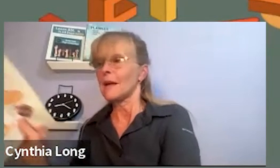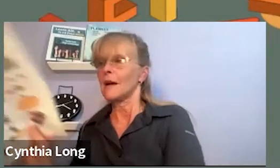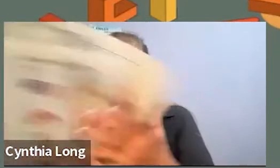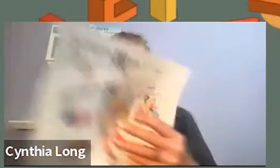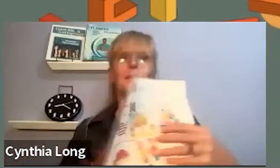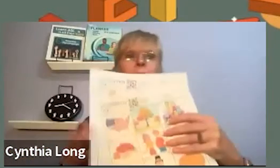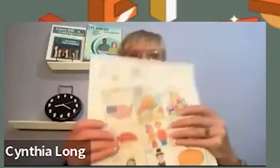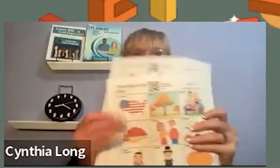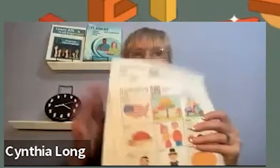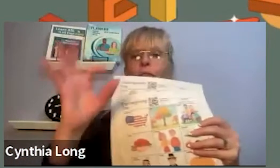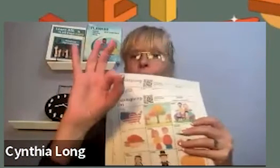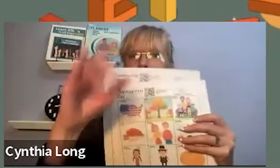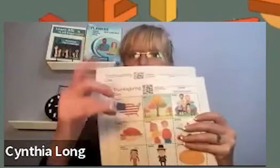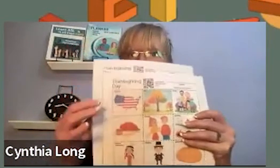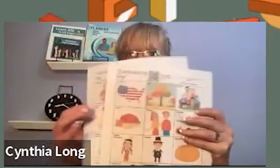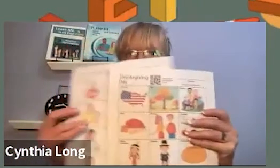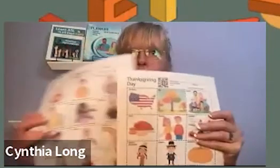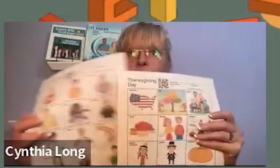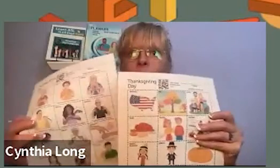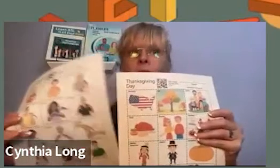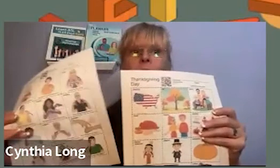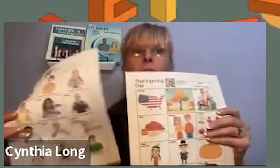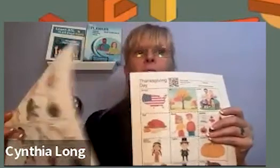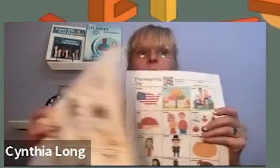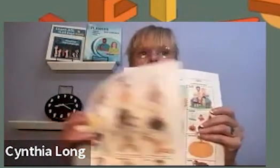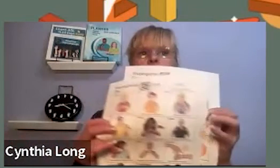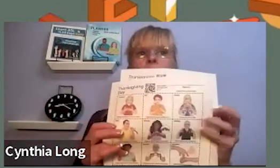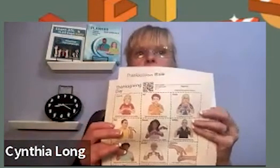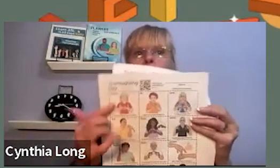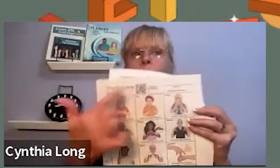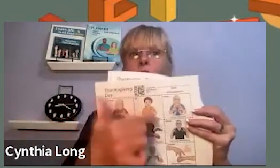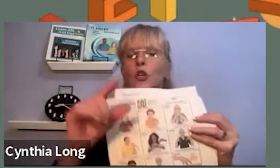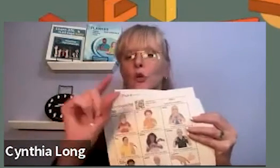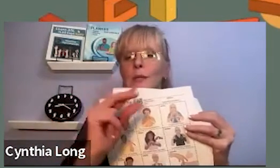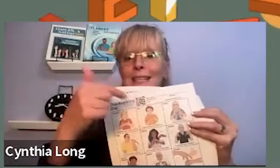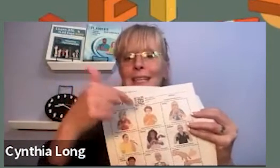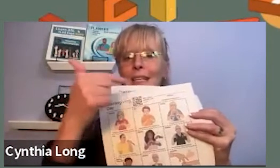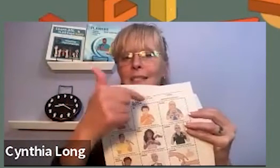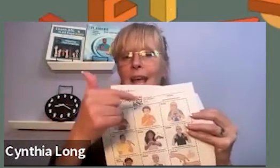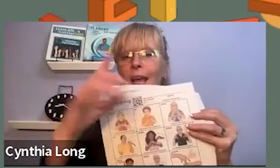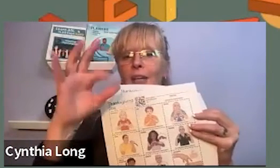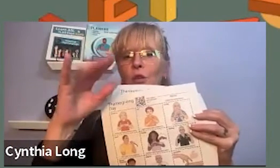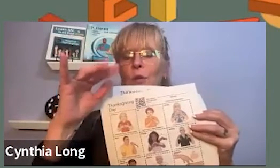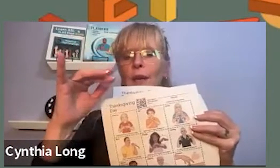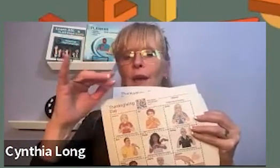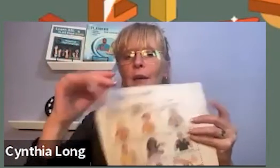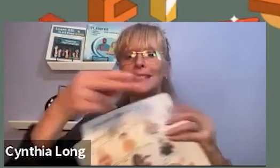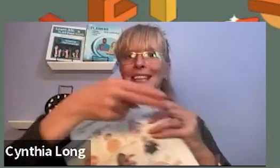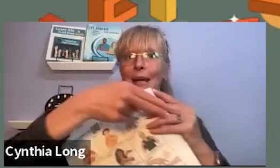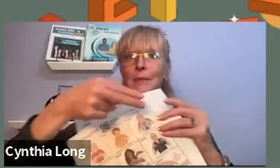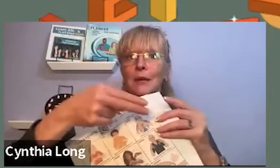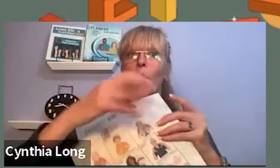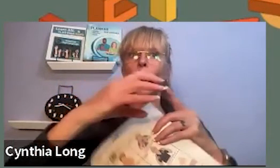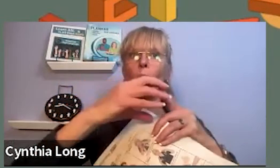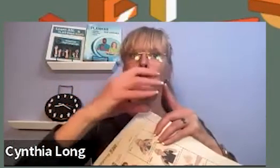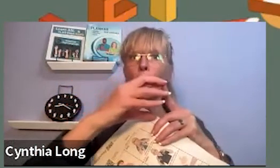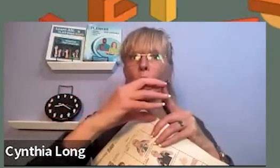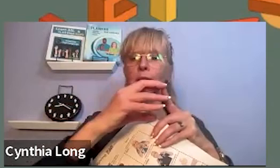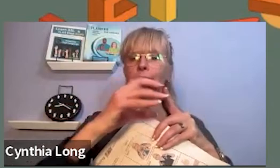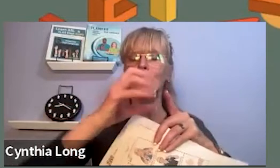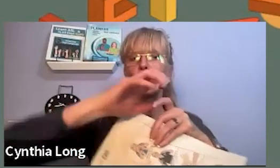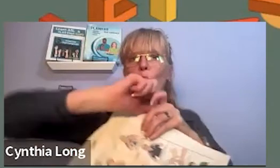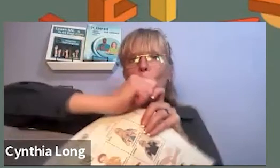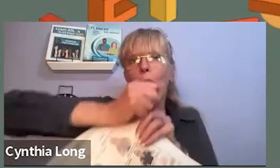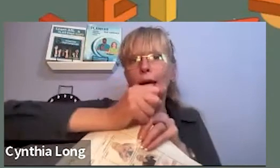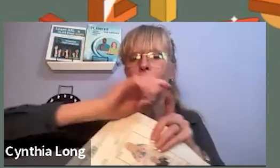like these. These are our flashcards, and you can use these, and you can tape them on the